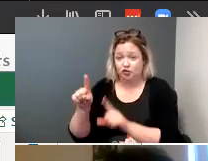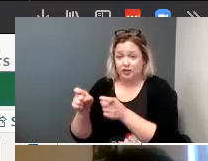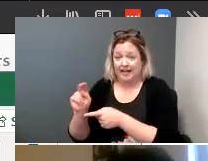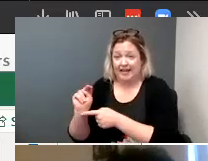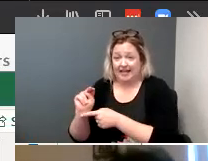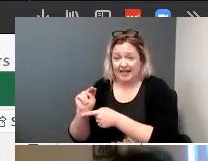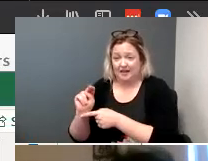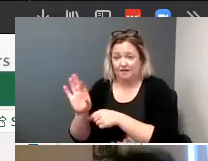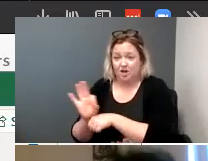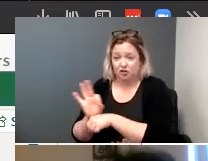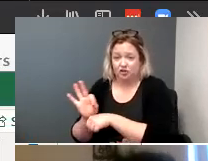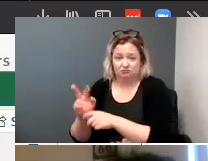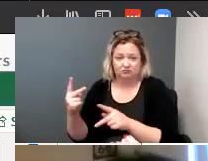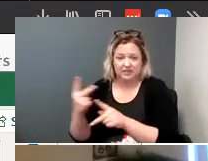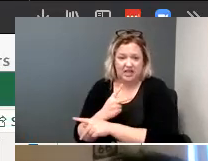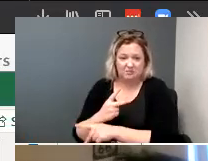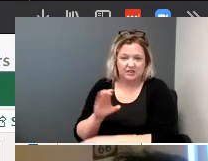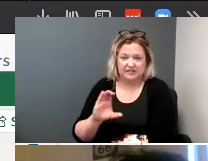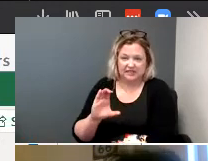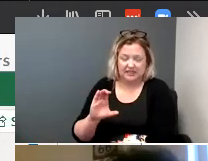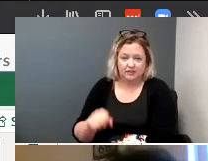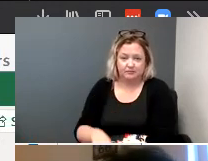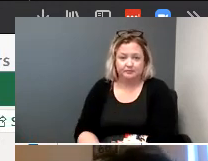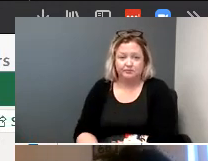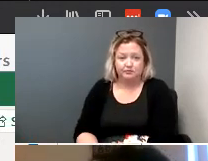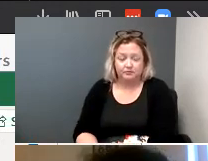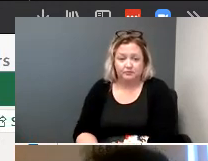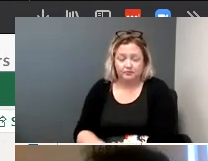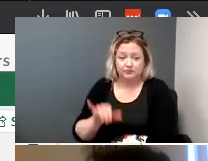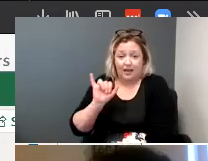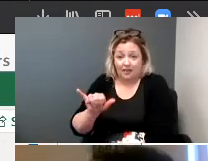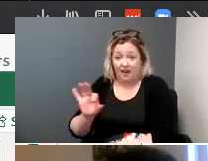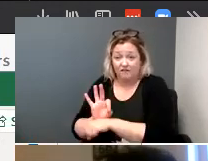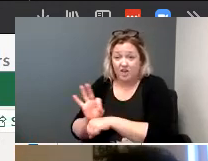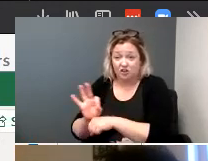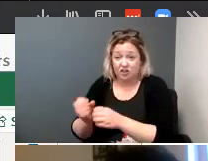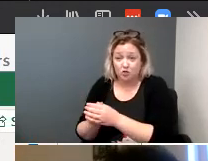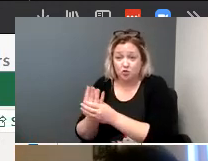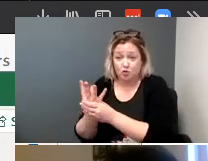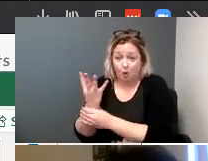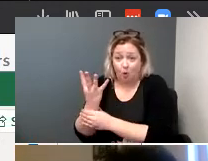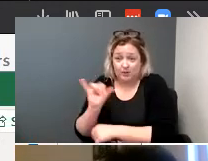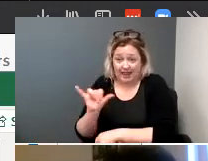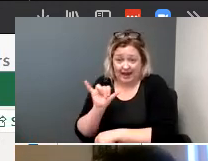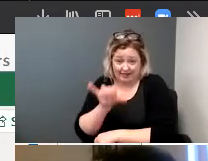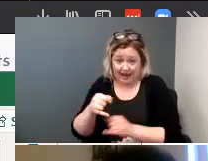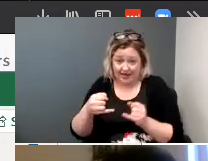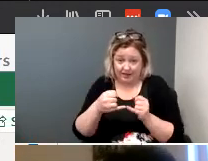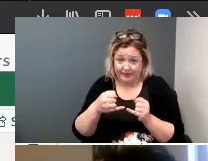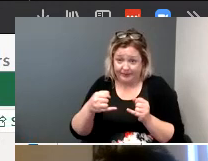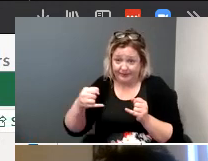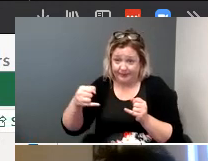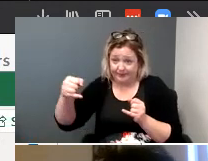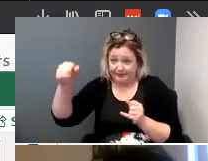of n. And that function grows, let's say, in this particular order. Then for big O of g